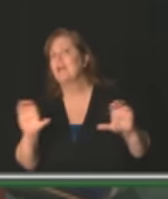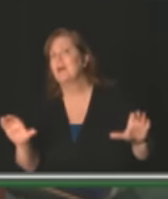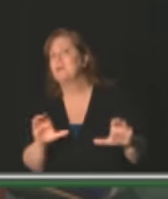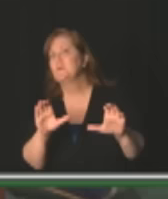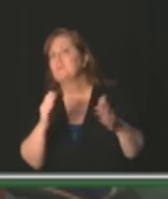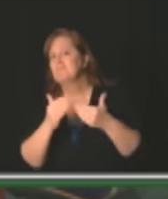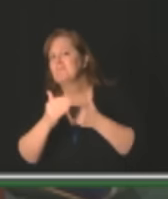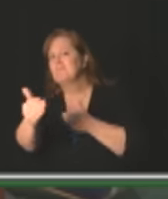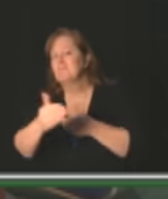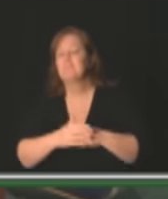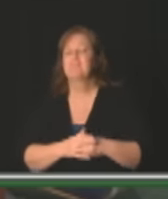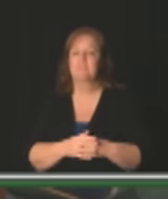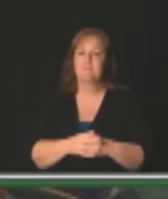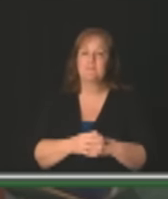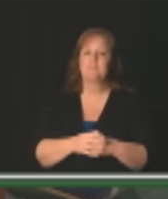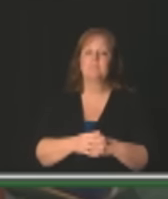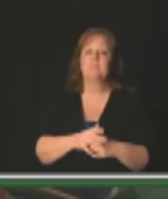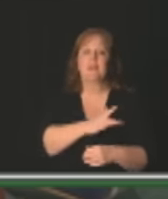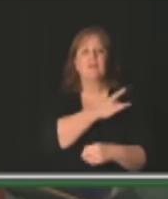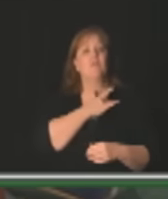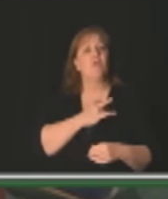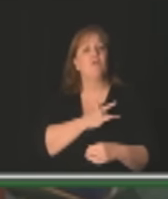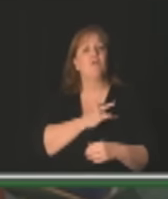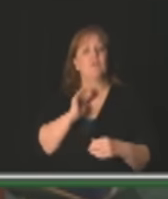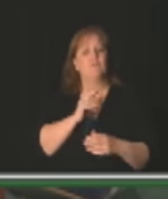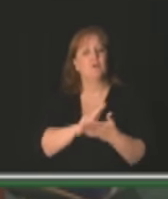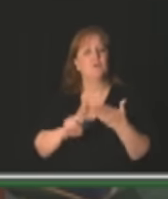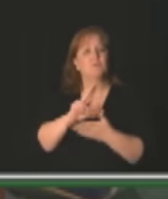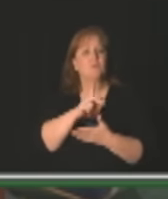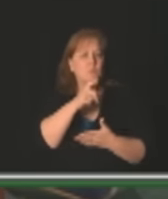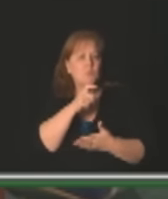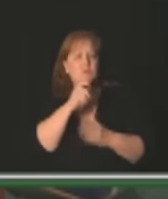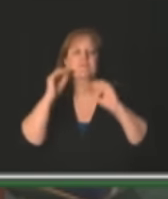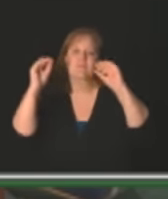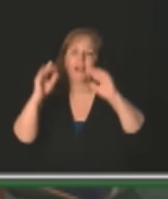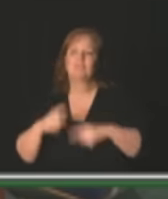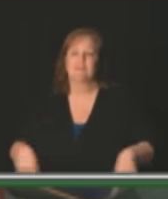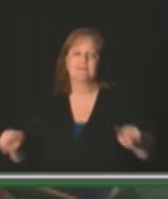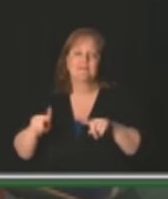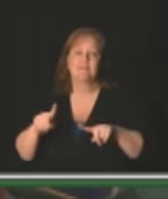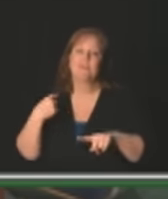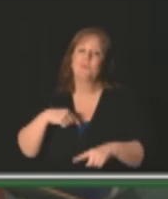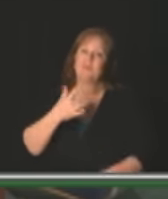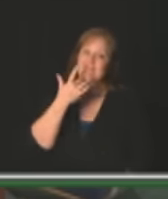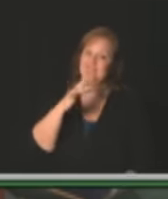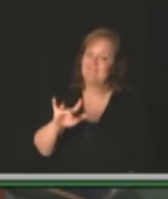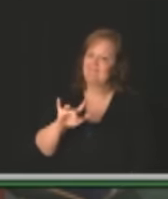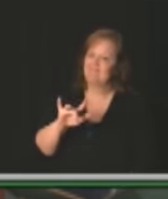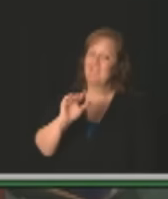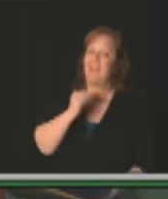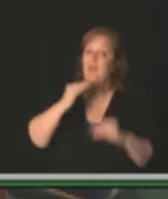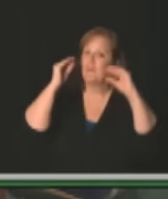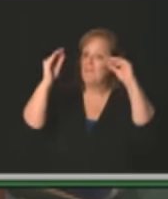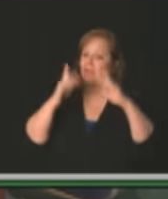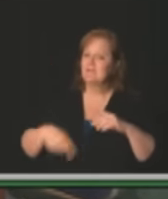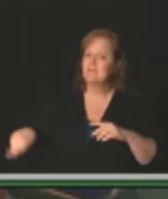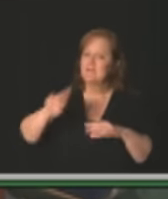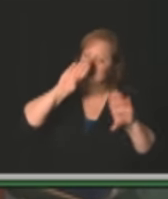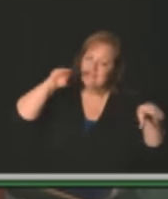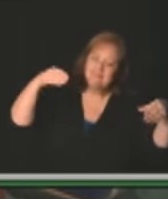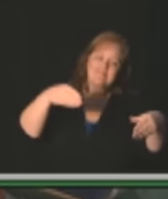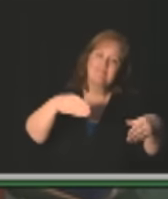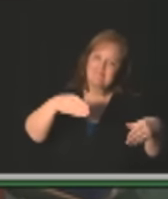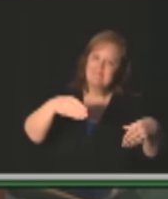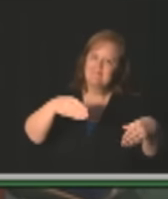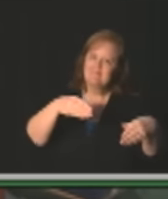At the heart of the university is the faculty. We are fortunate to have a group of faculty who are dedicated to their students